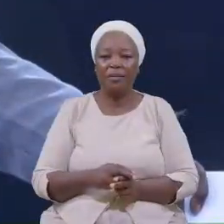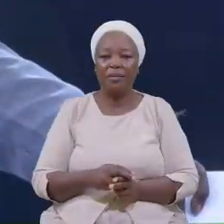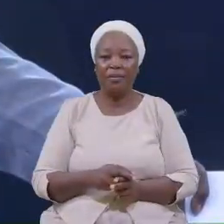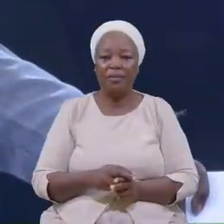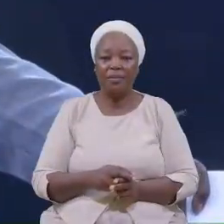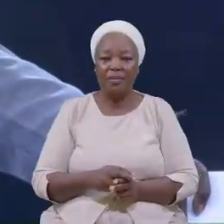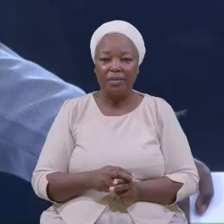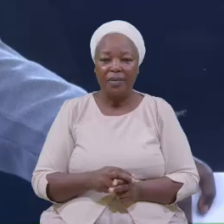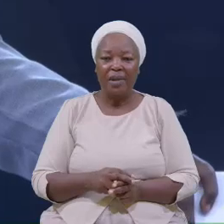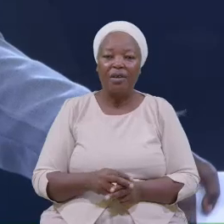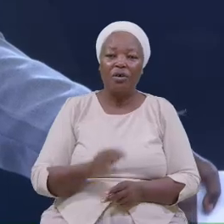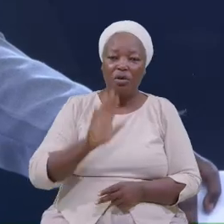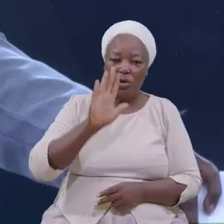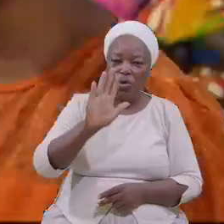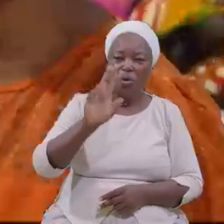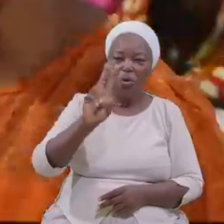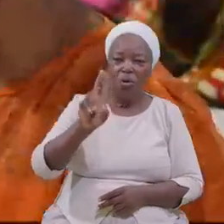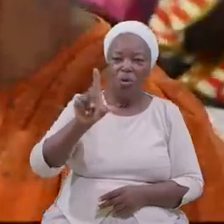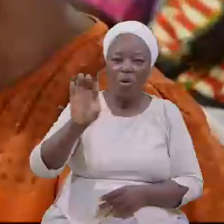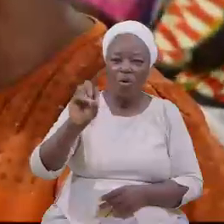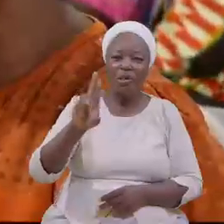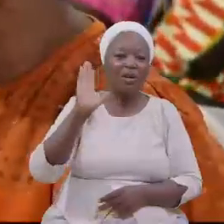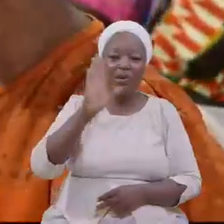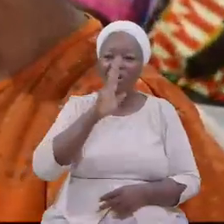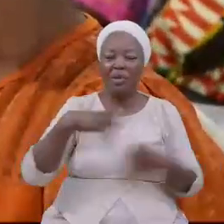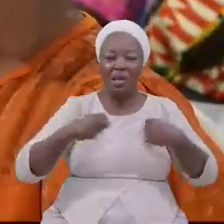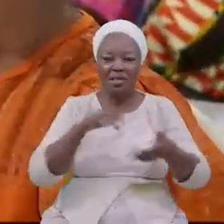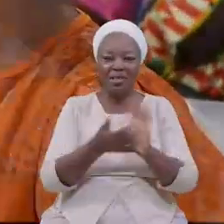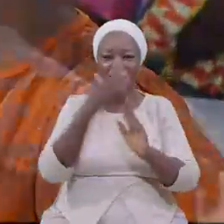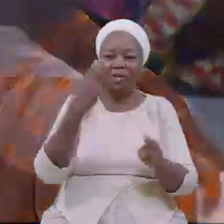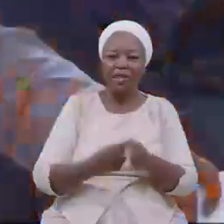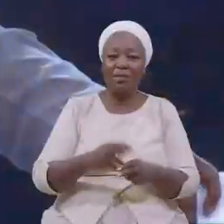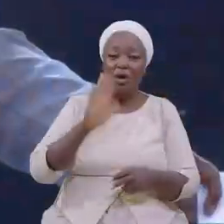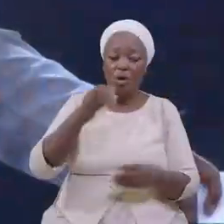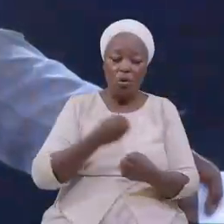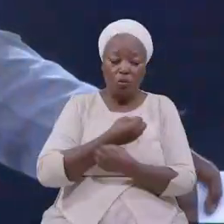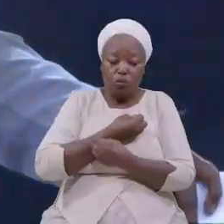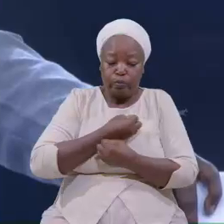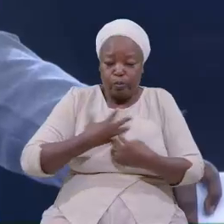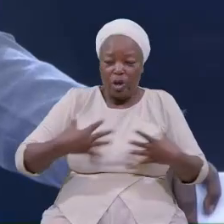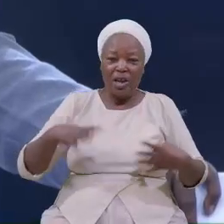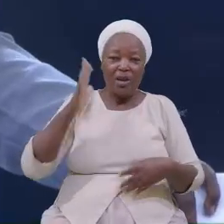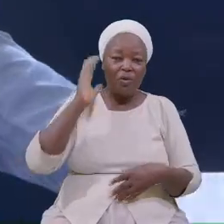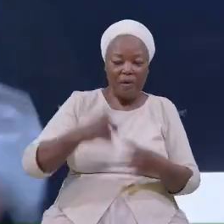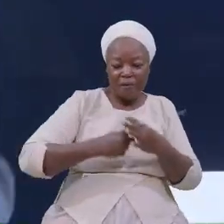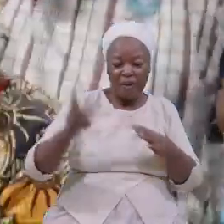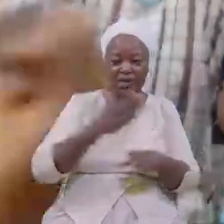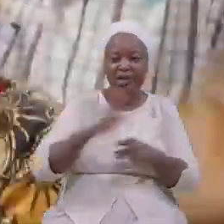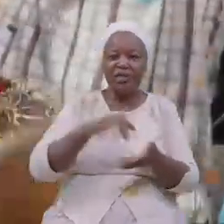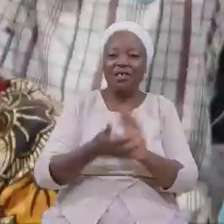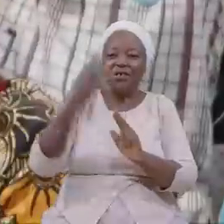Your ulcer will be healed. Your swelling will vanish away.